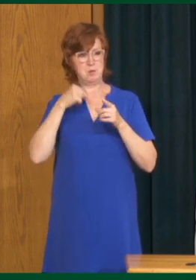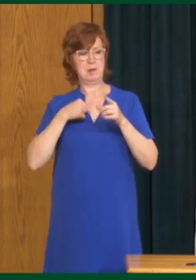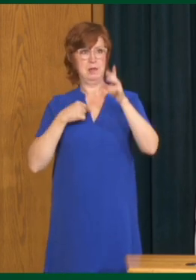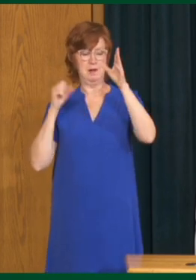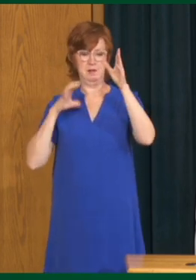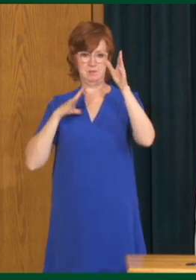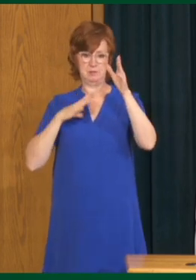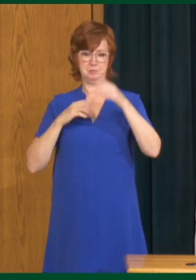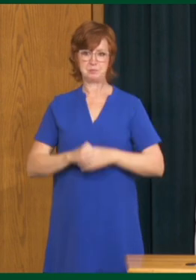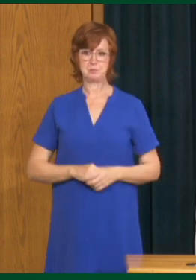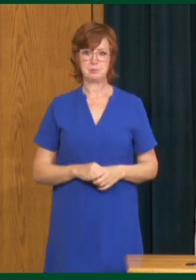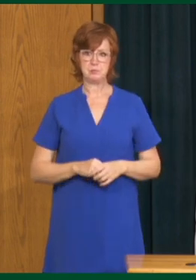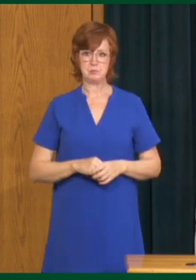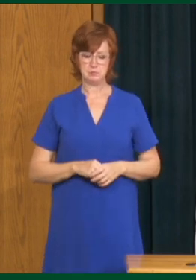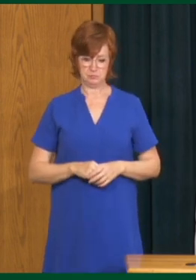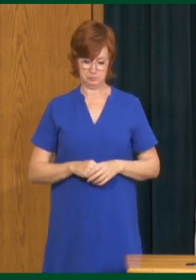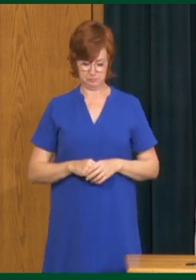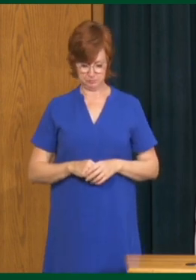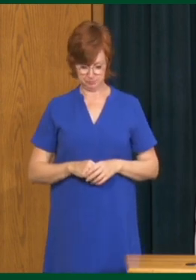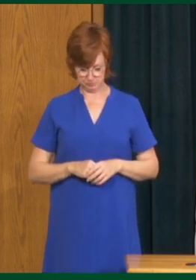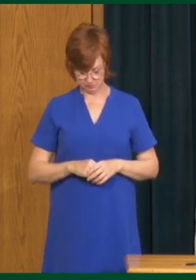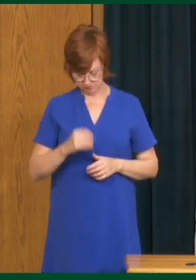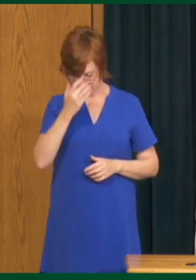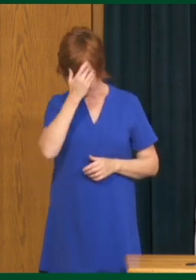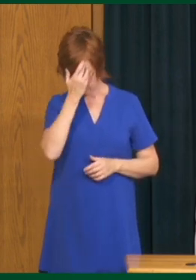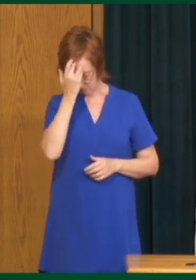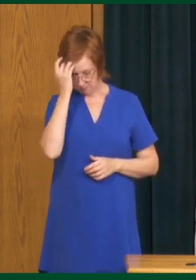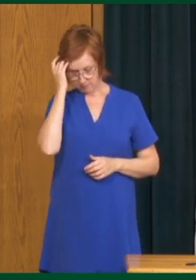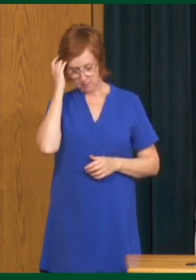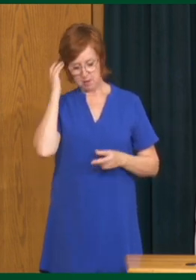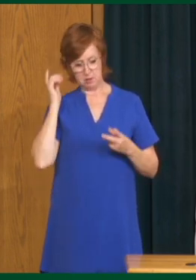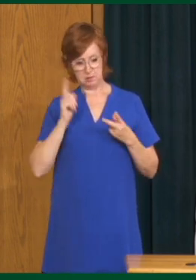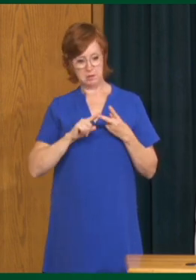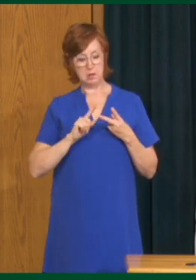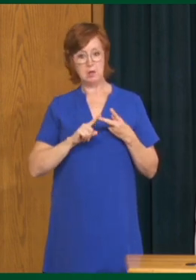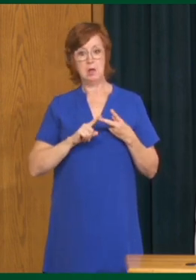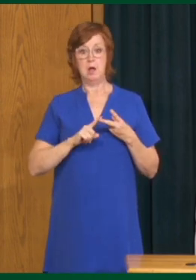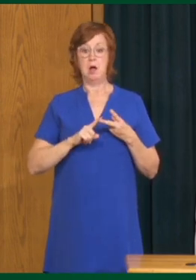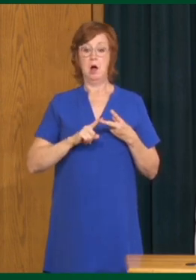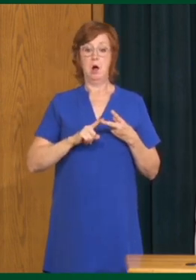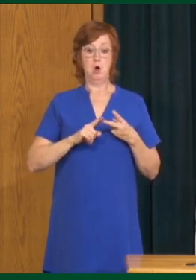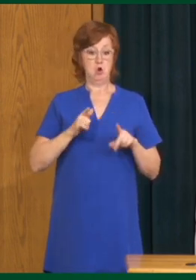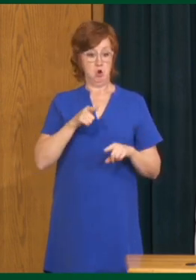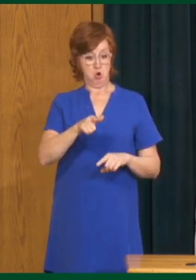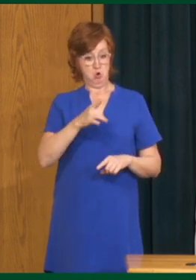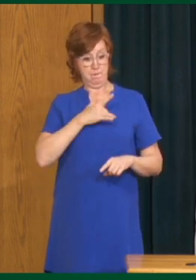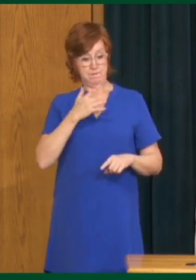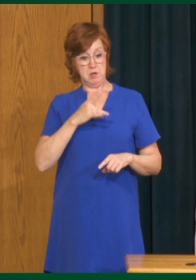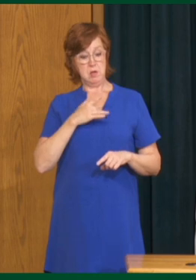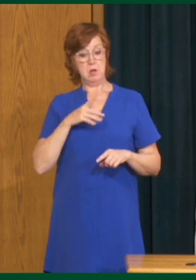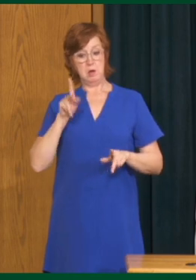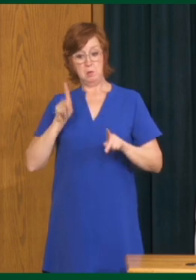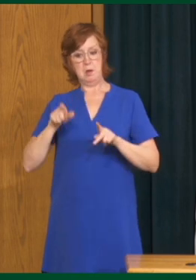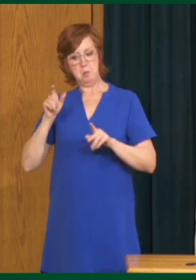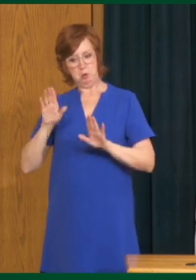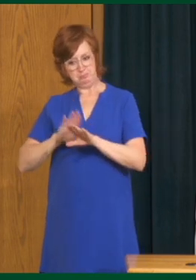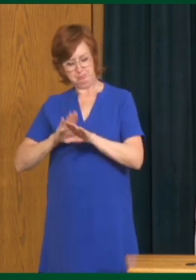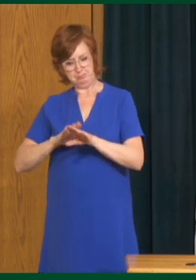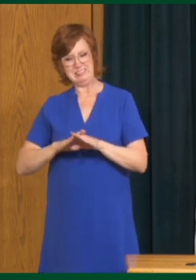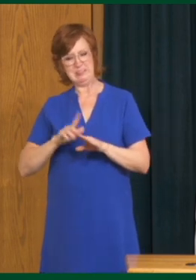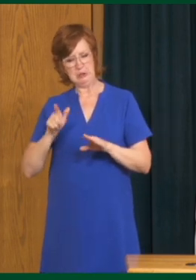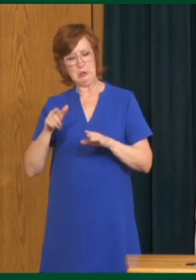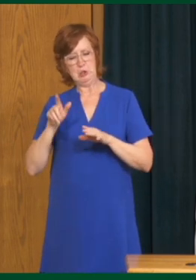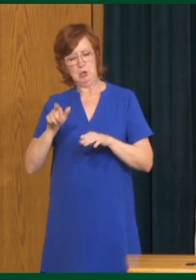Yes, I'm just wondering if people should get used to the idea of having to wear a mask inside. I think you said a couple of weeks ago